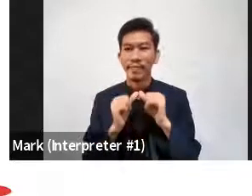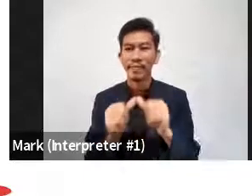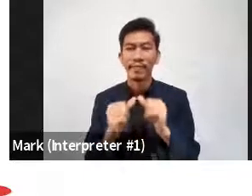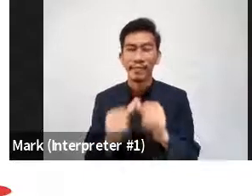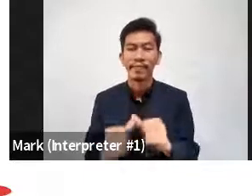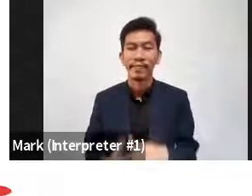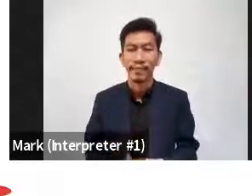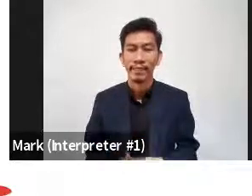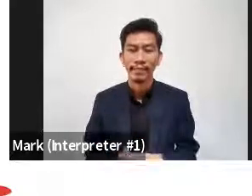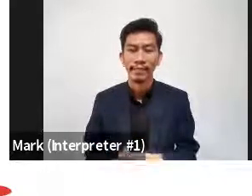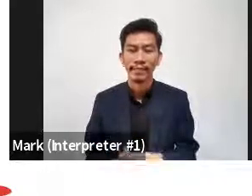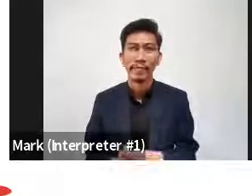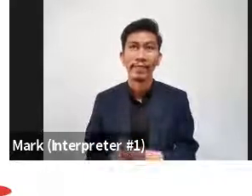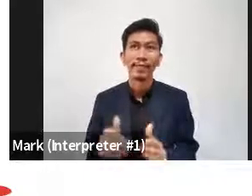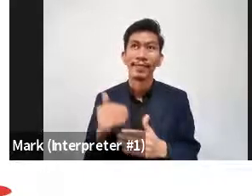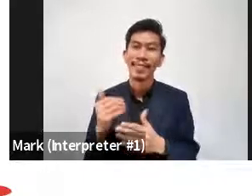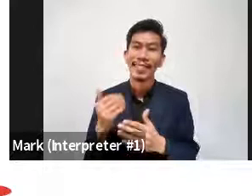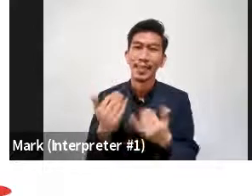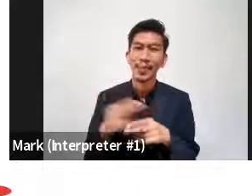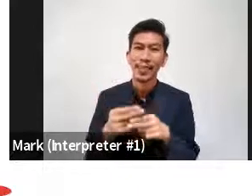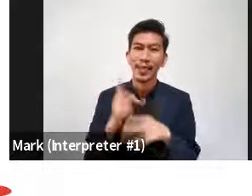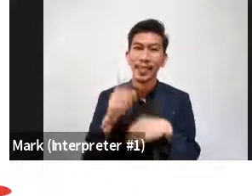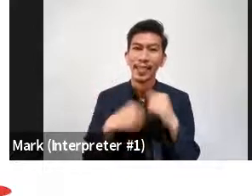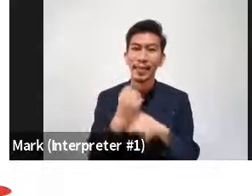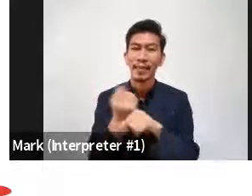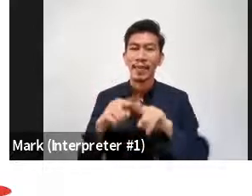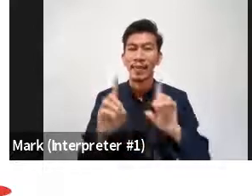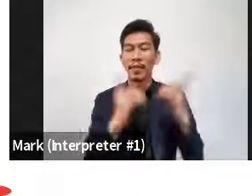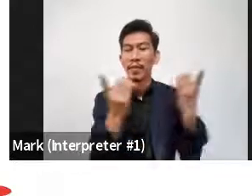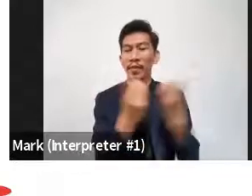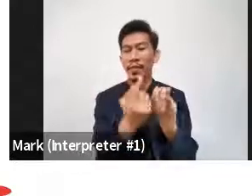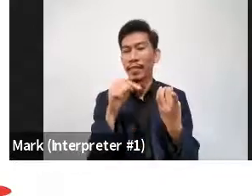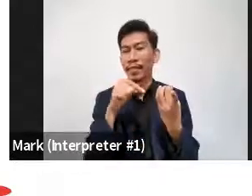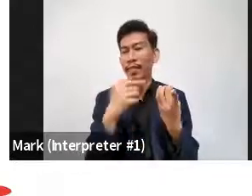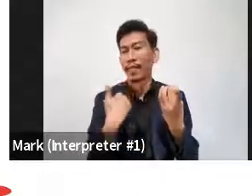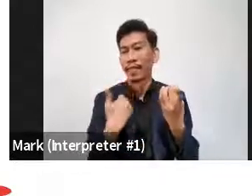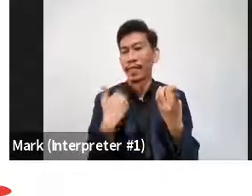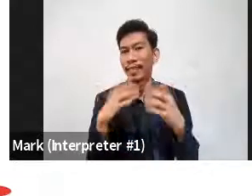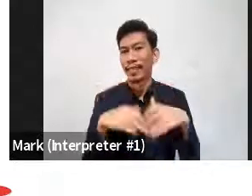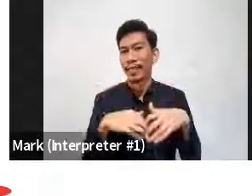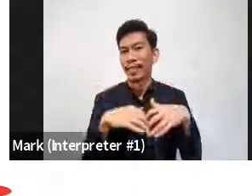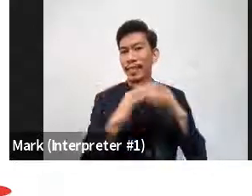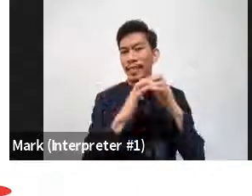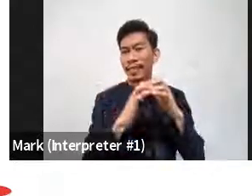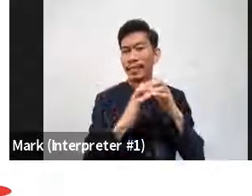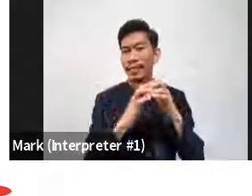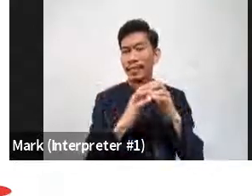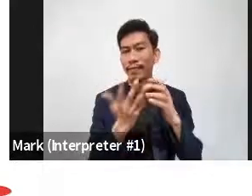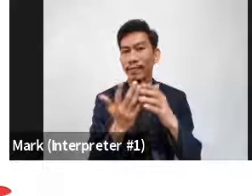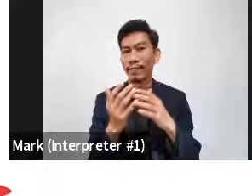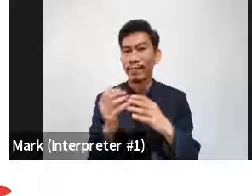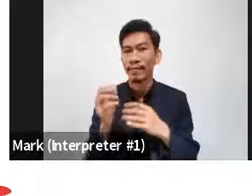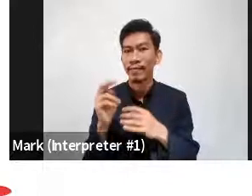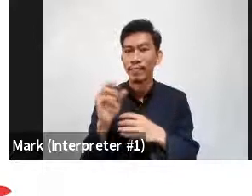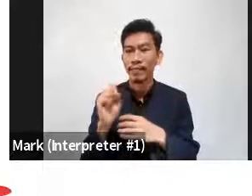We will turn 1 year old, and still the division is not yet formally created. The NOSCA from the